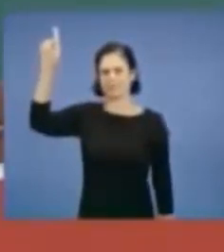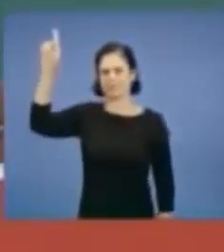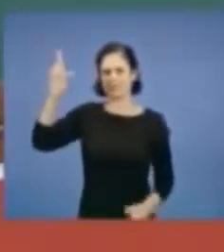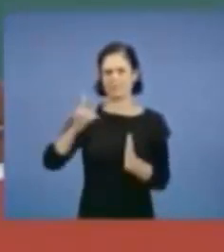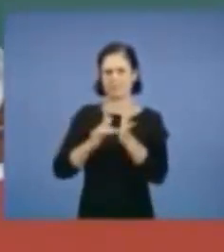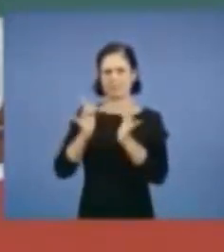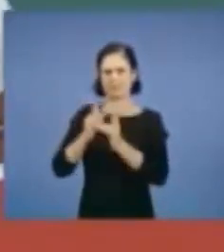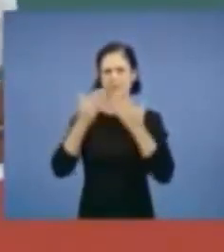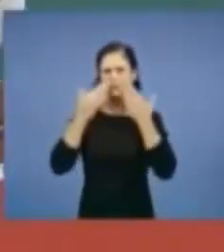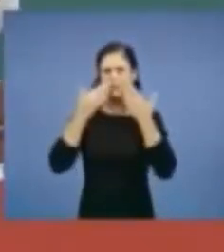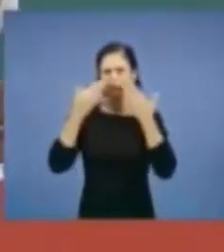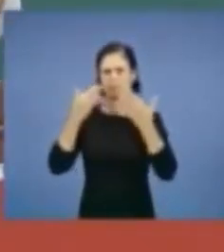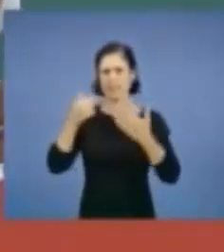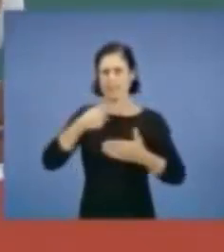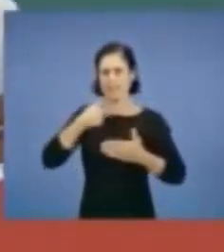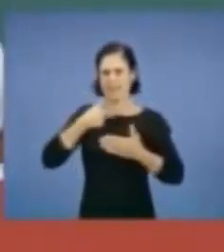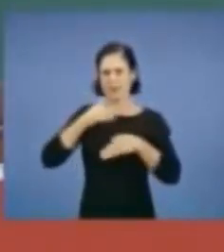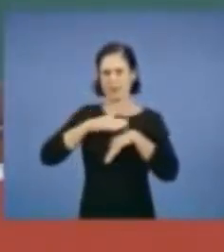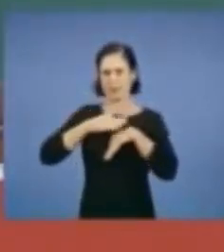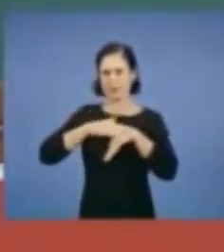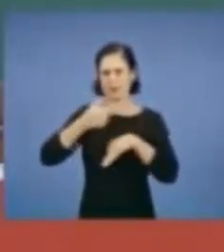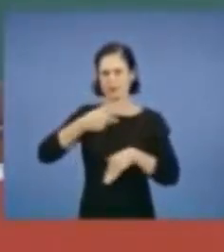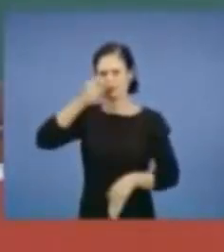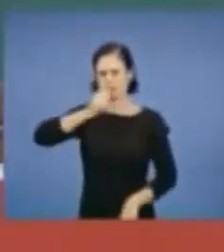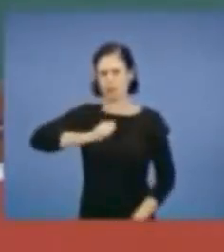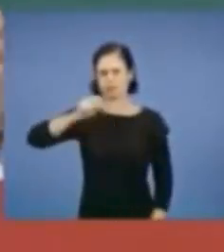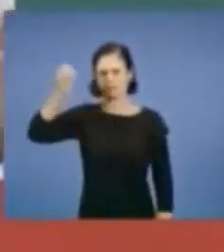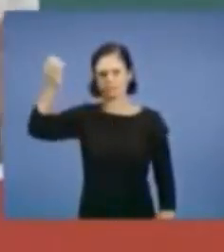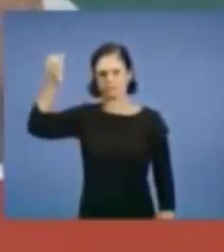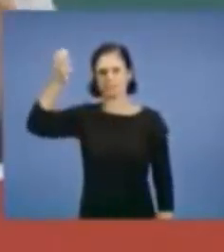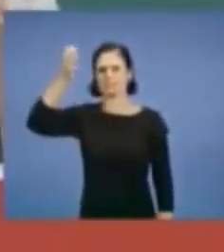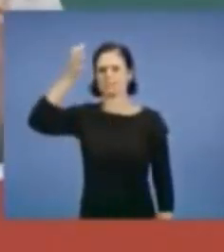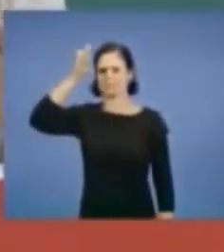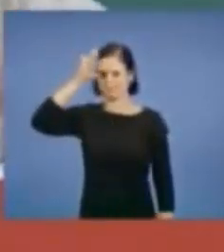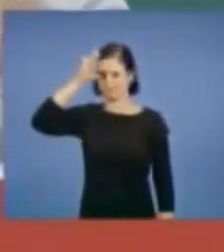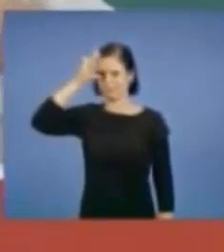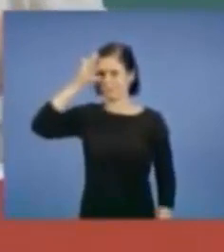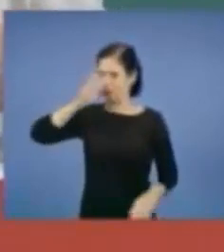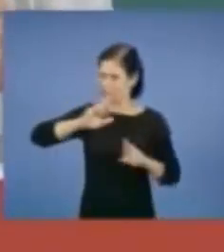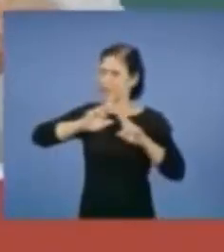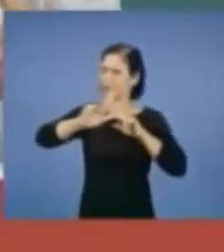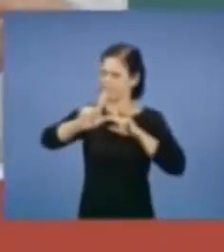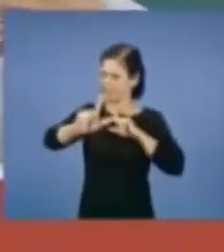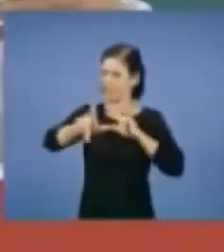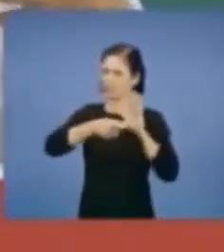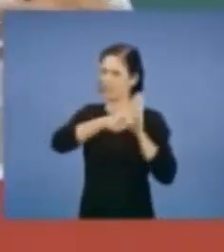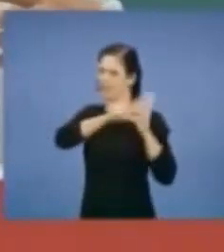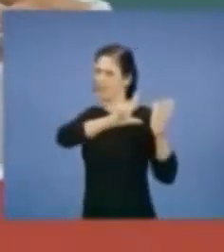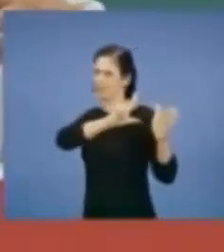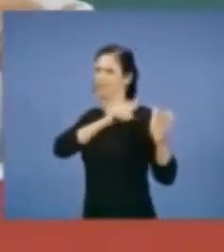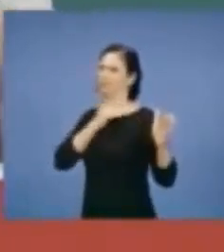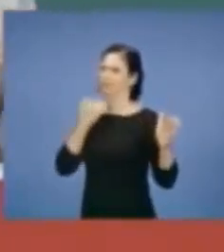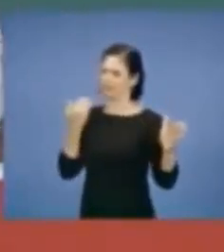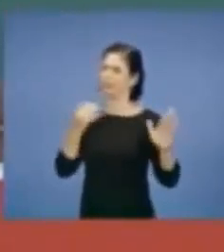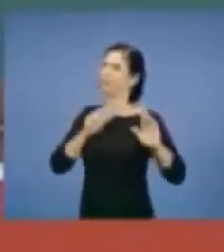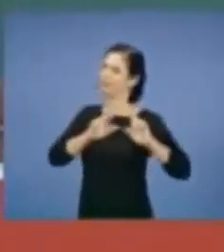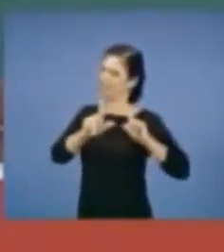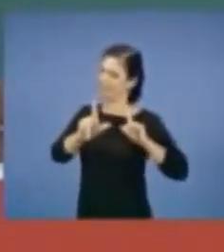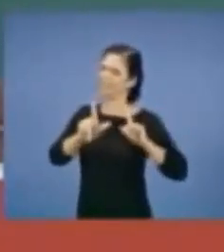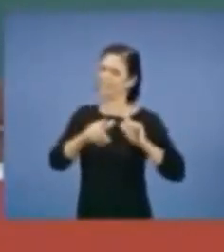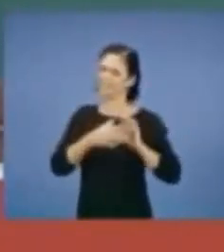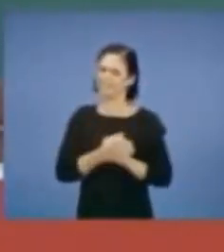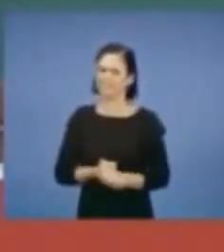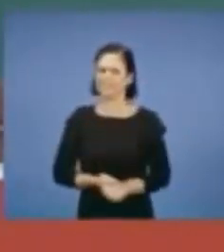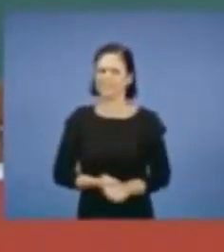he presents himself as the one who reveals. It's different. So the way in which he